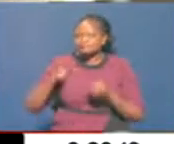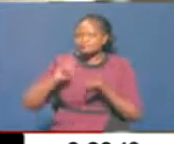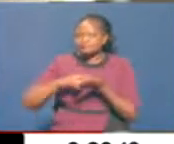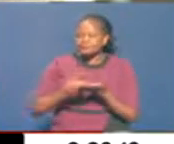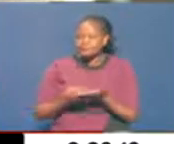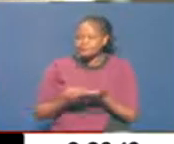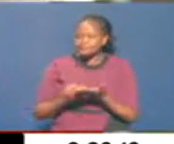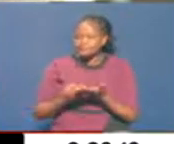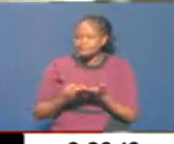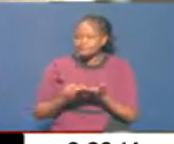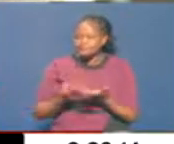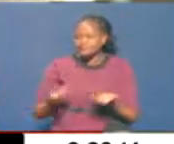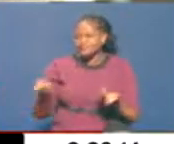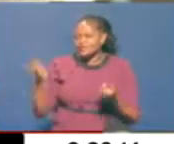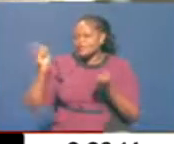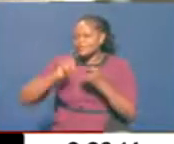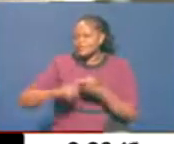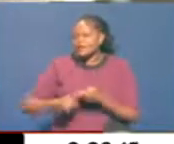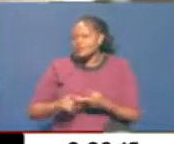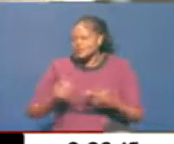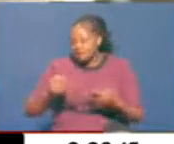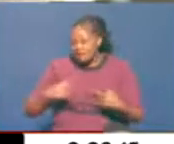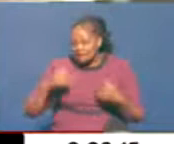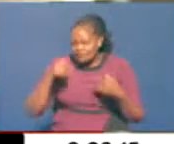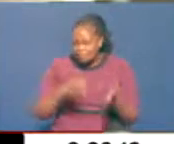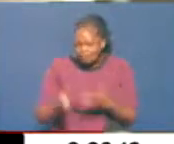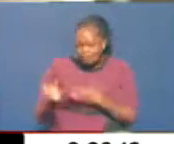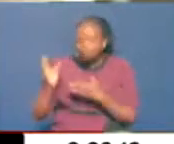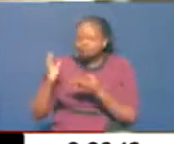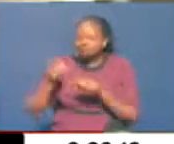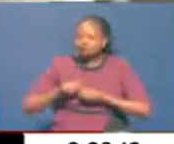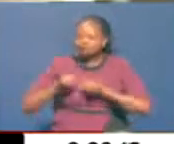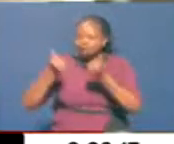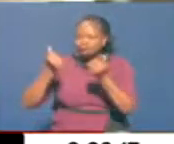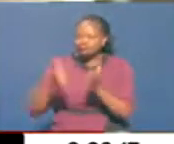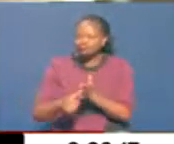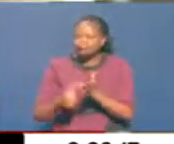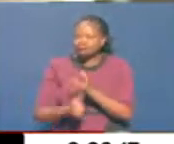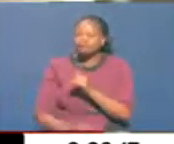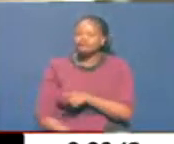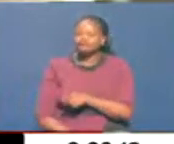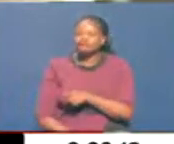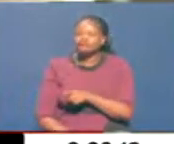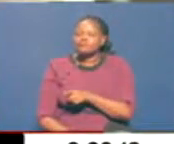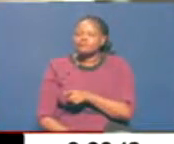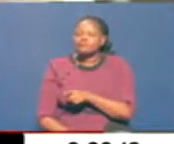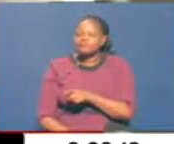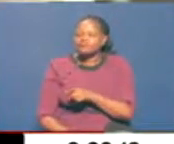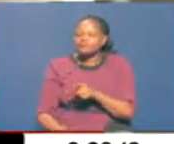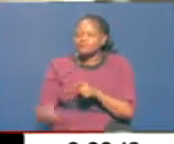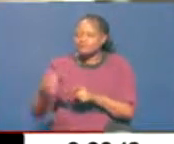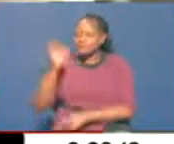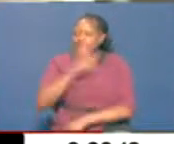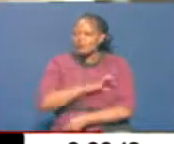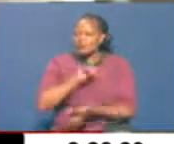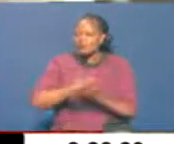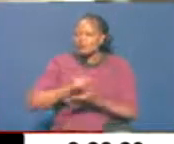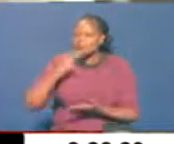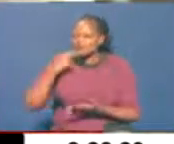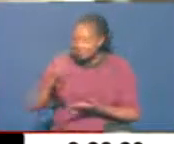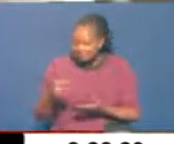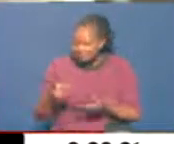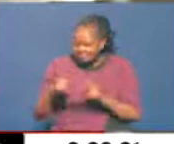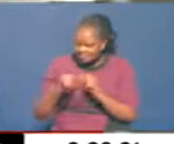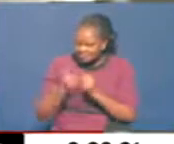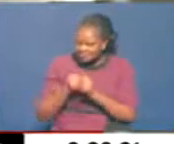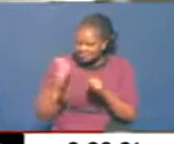primarily towards putting in place infrastructure to deal with the pandemic. And one of the gains that we've seen, and I'll start with the positive